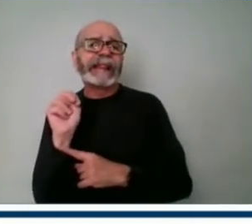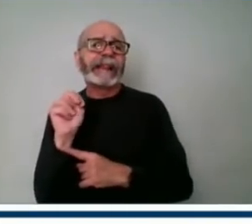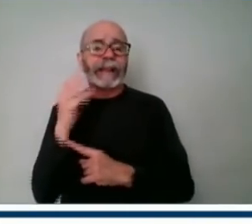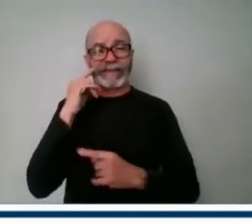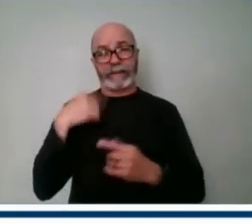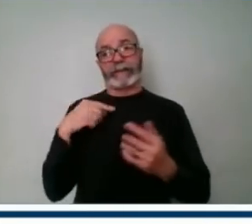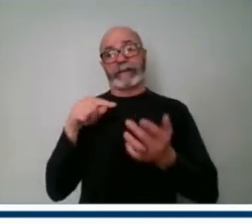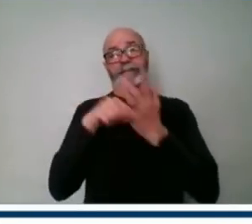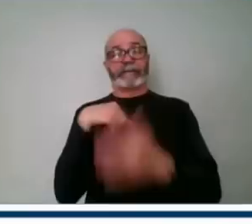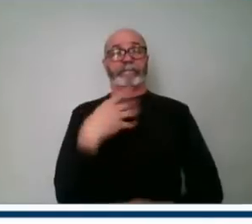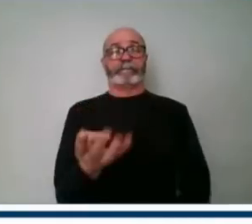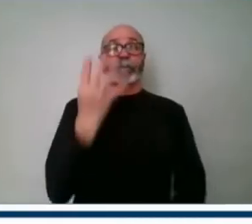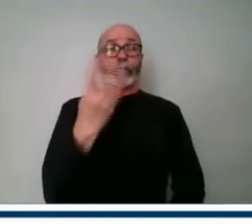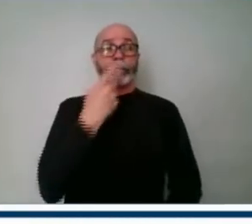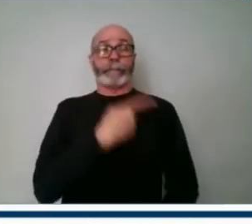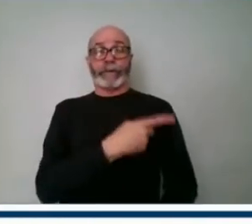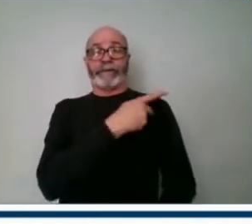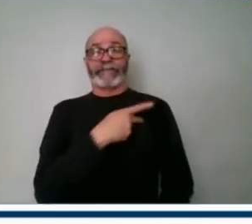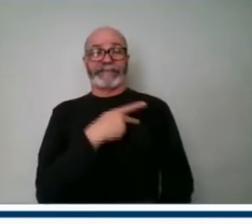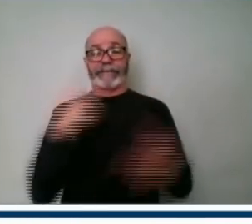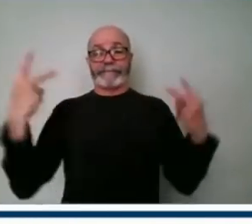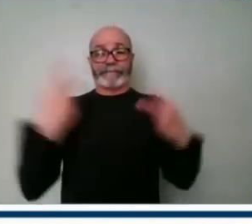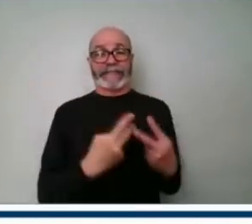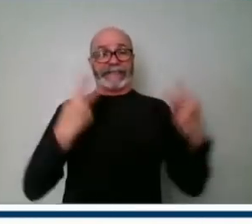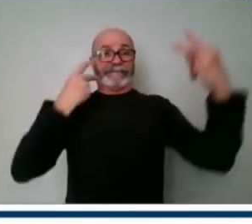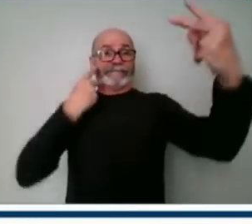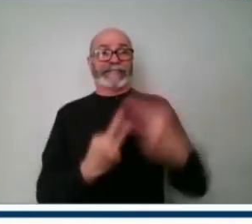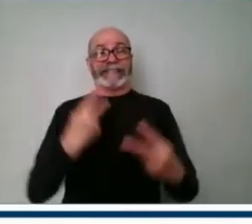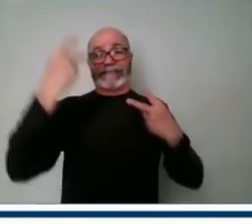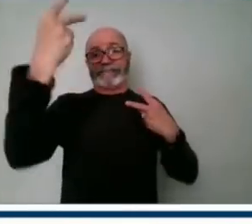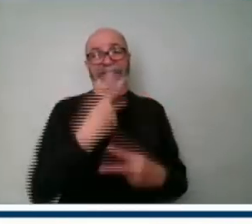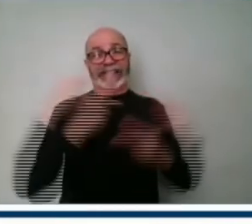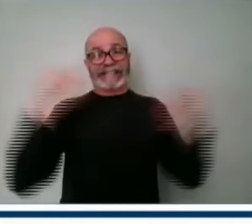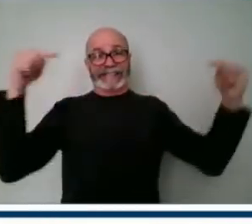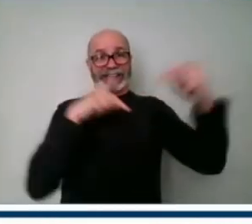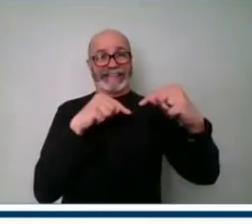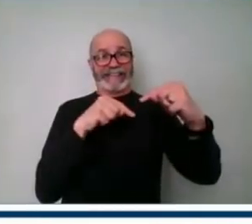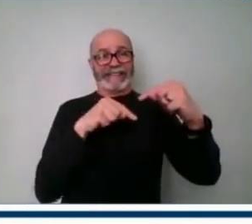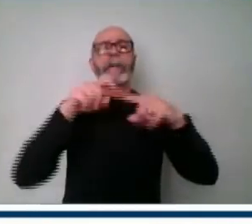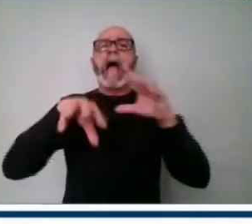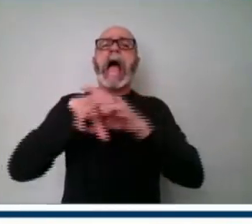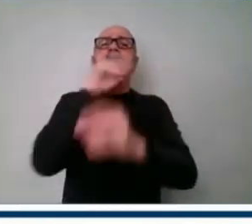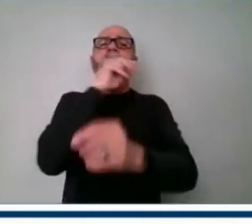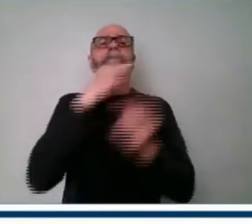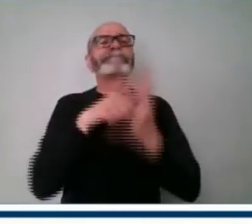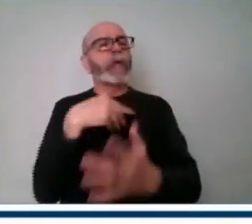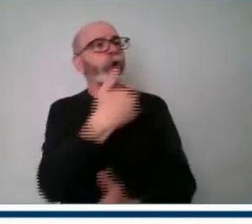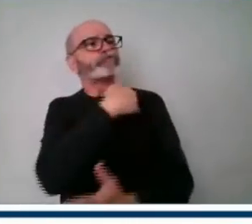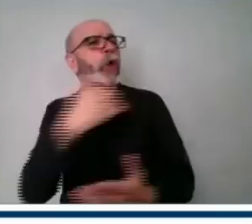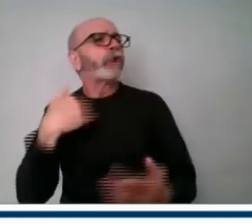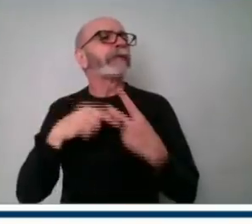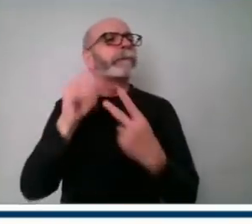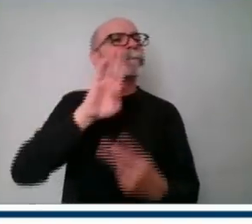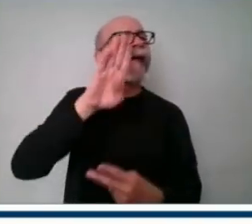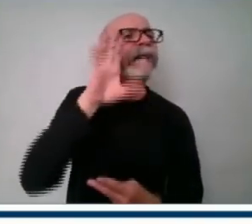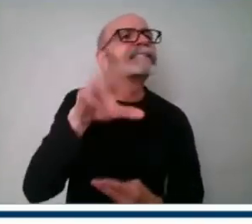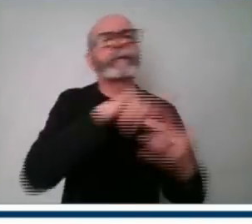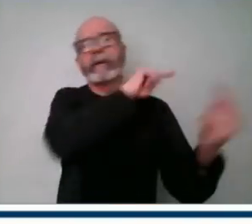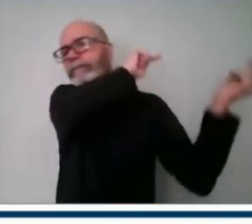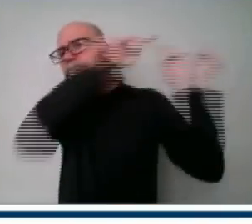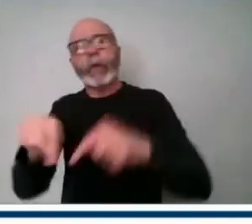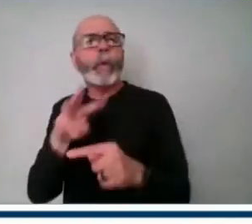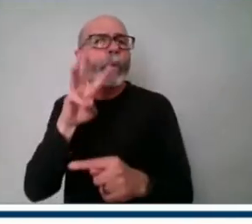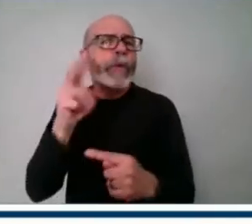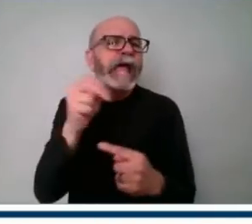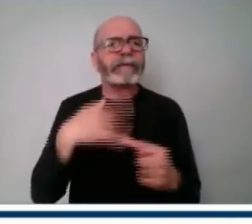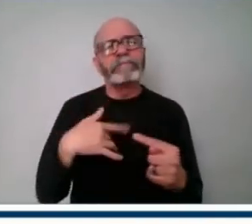Nova Scotia, but do you have any criteria in mind for that to happen? For example, a certain percentage of vaccinated people from a